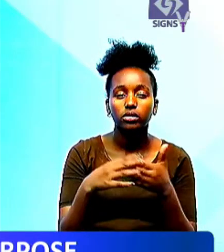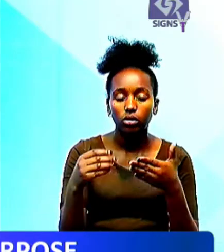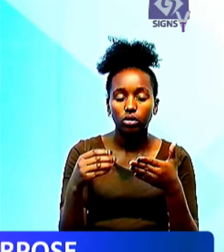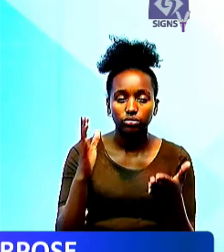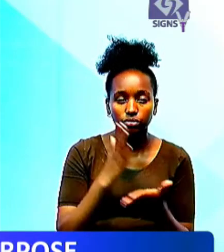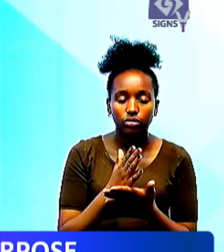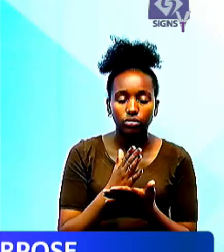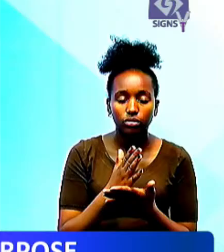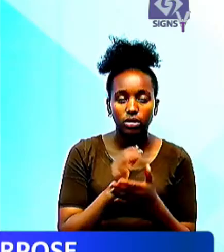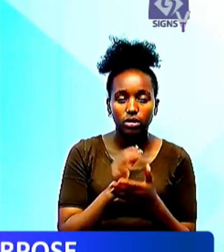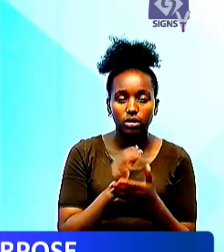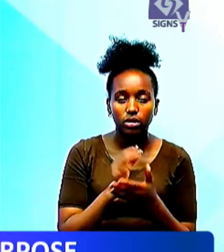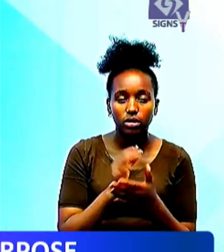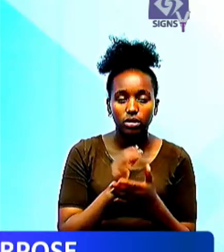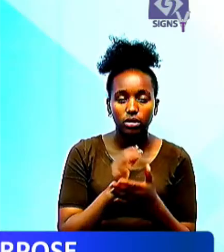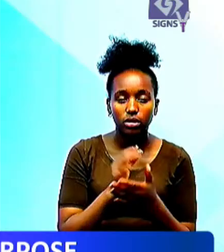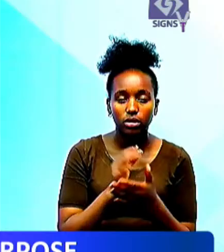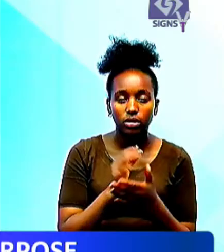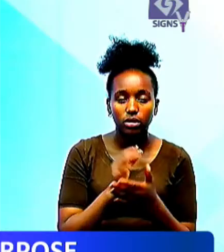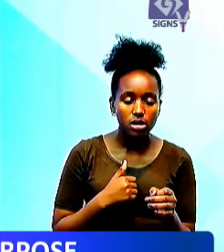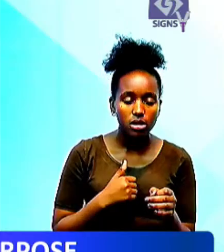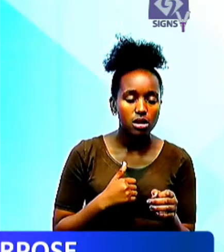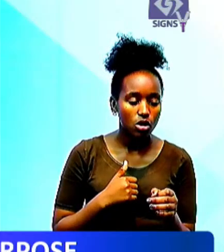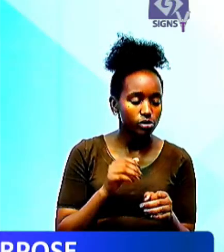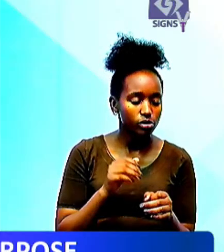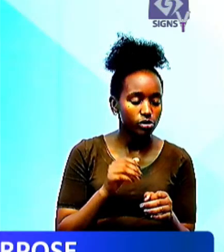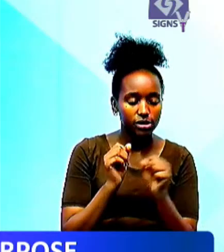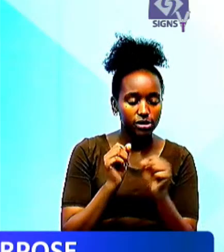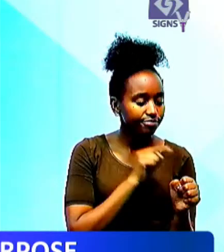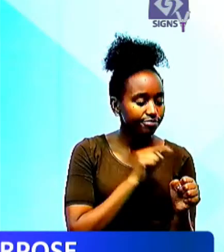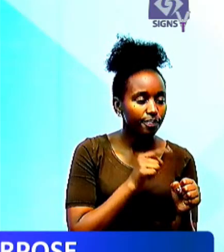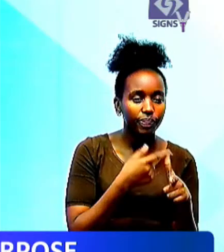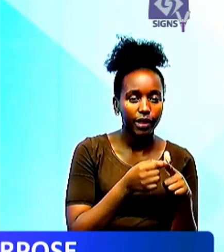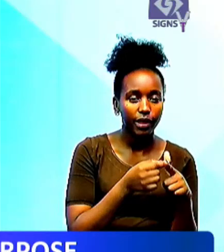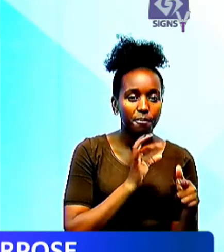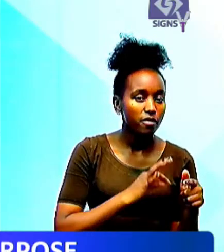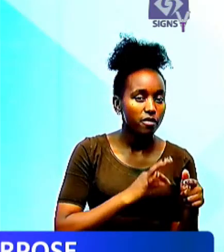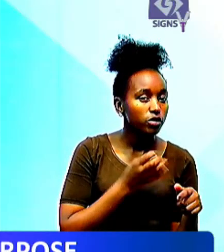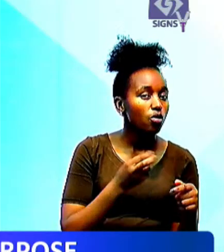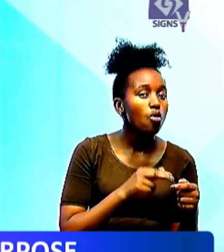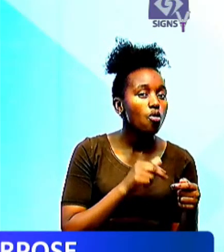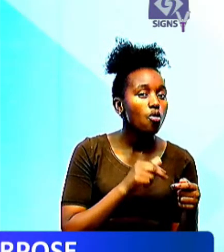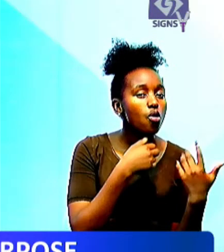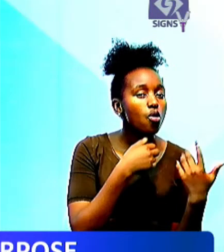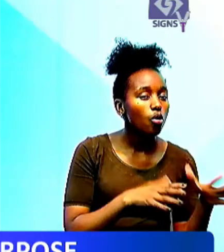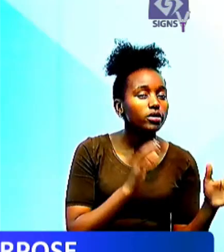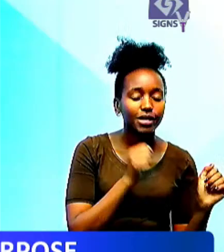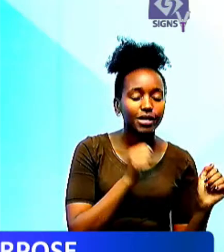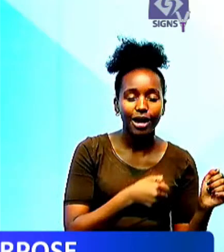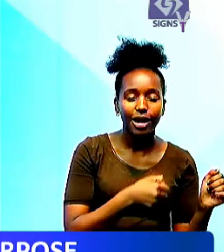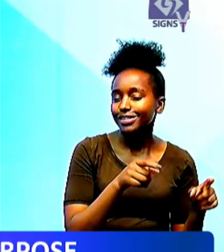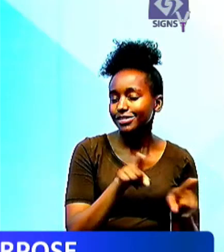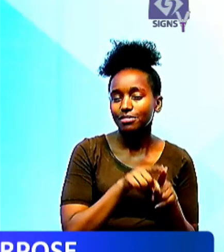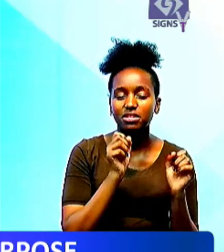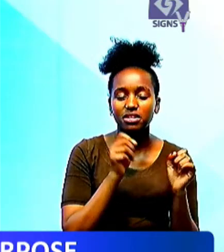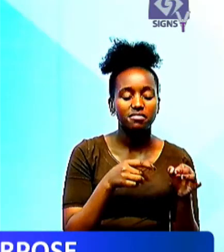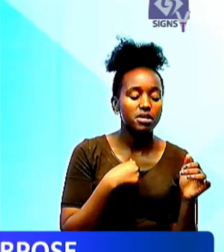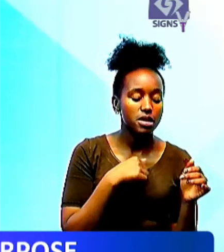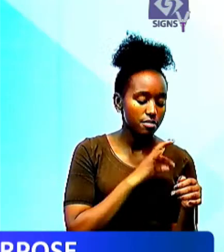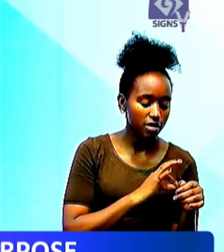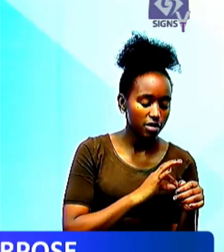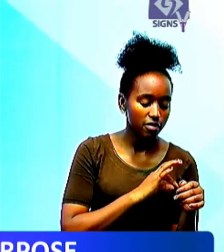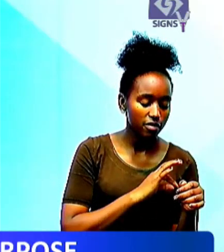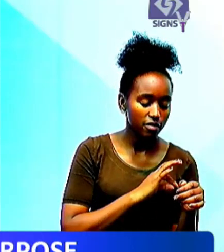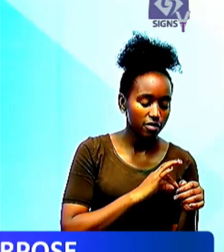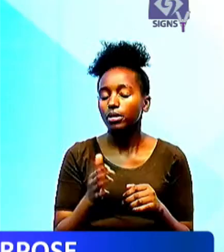other person make a loss. So you take a position. If I buy Japanese yen, or I have a Kenya shillings and I